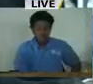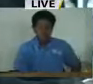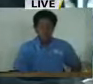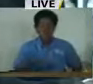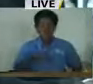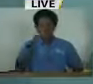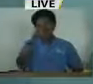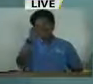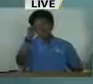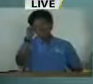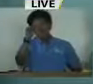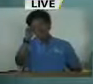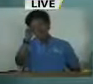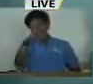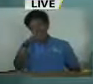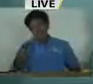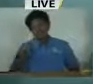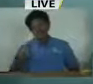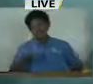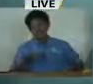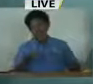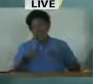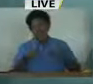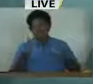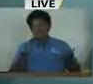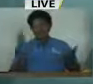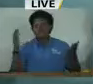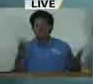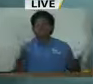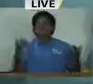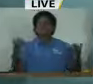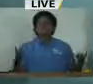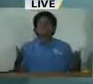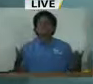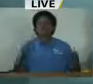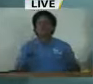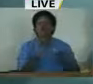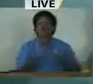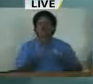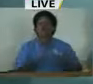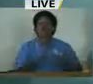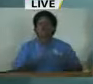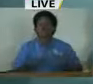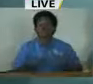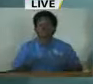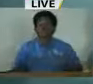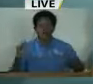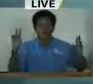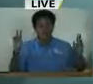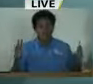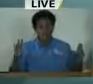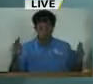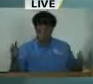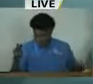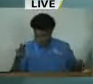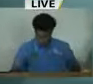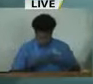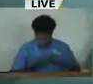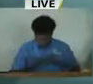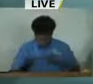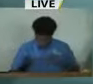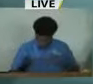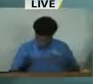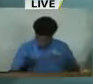And yes, we have before us a motion, an issue that